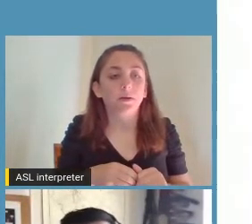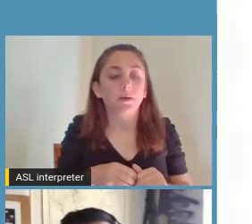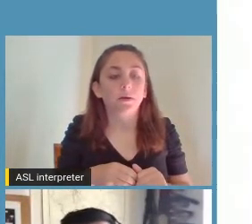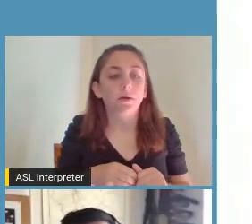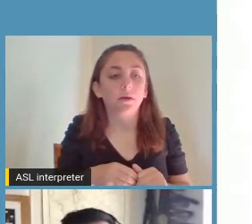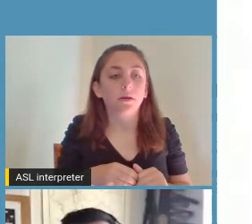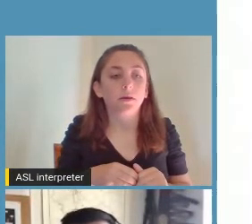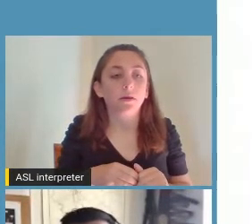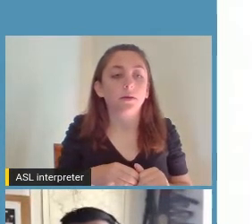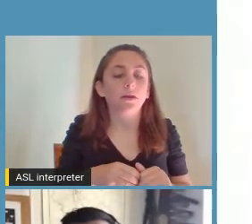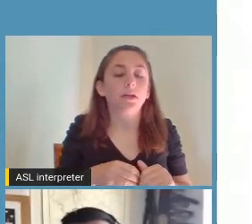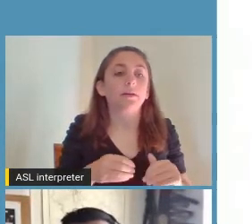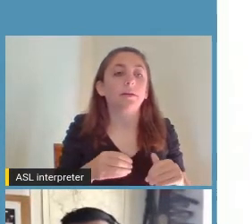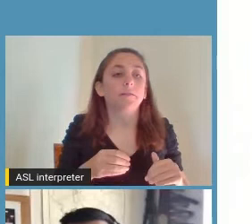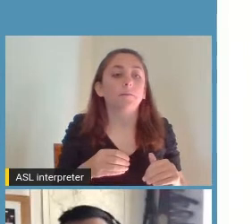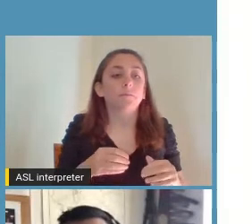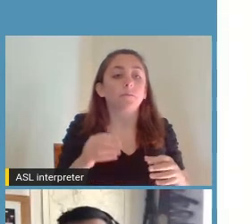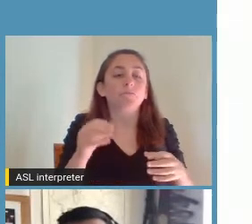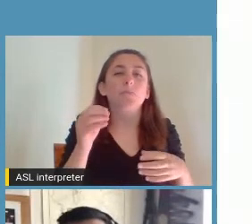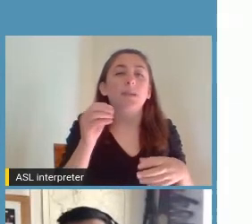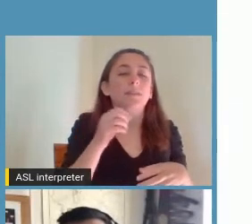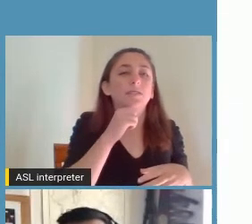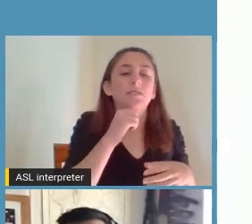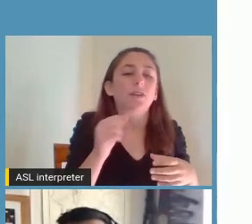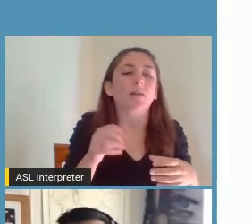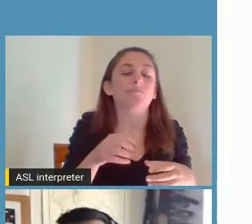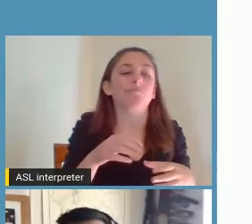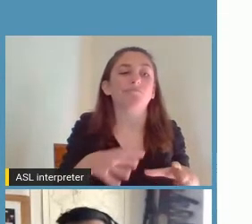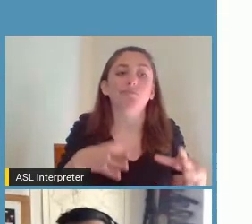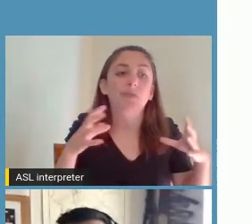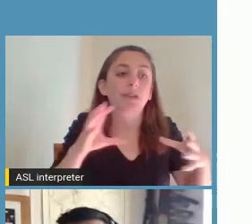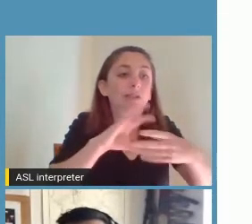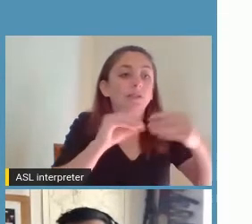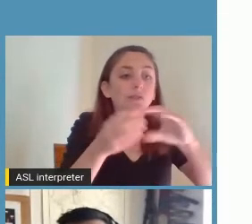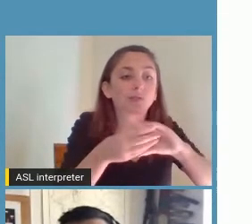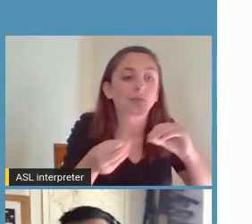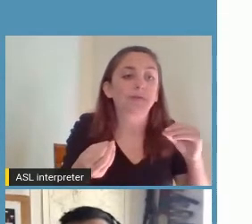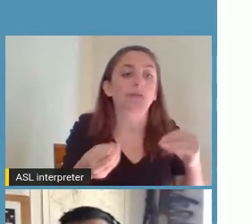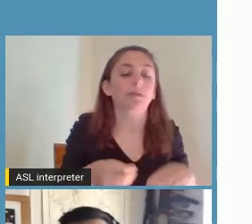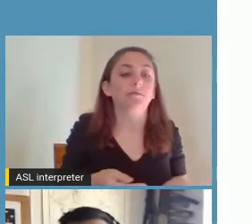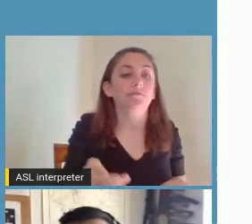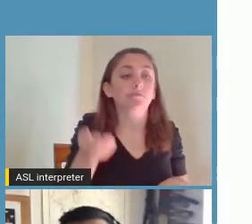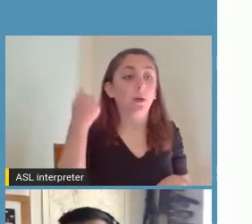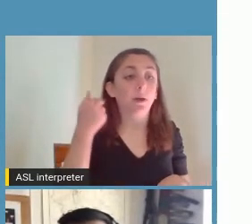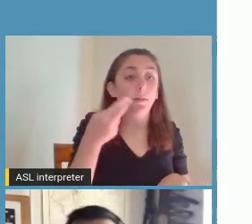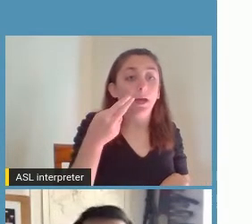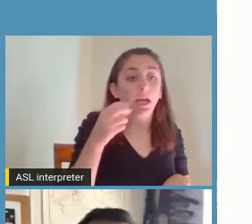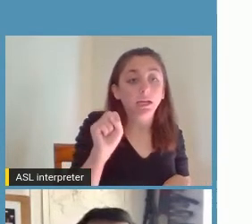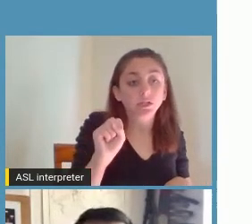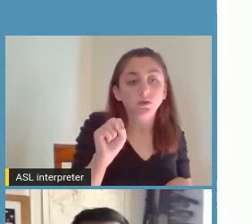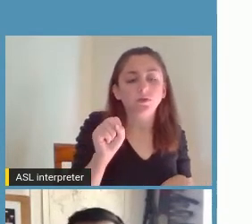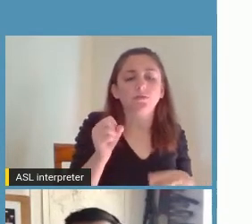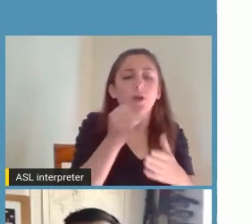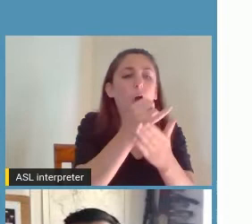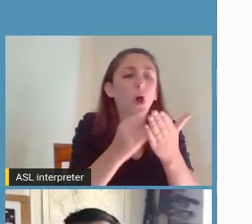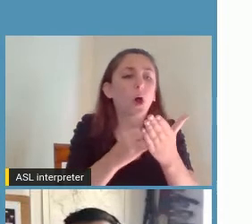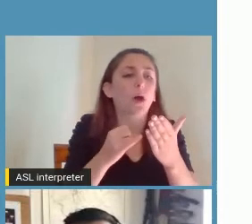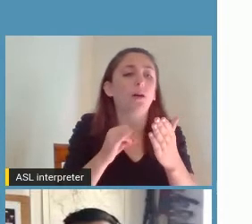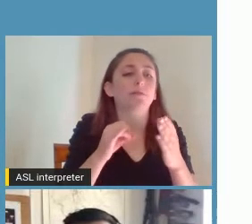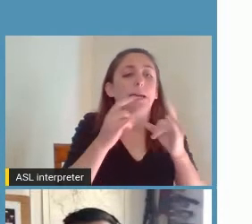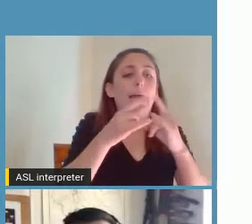There weren't a lot of stories out there. When I was in high school, I wanted to join, or I wanted to go to this art camp, but I was kind of on the